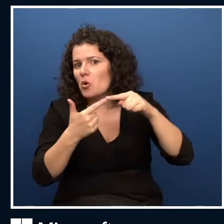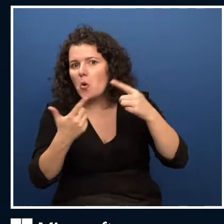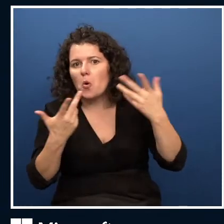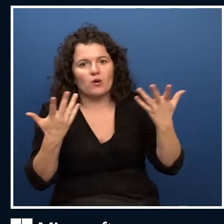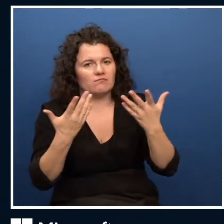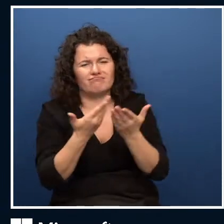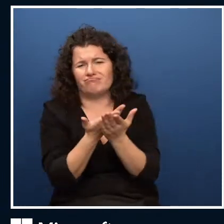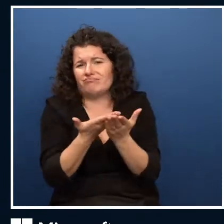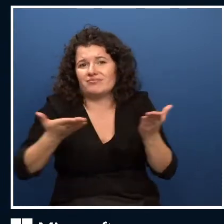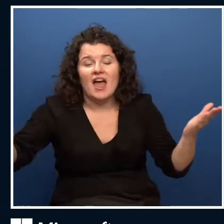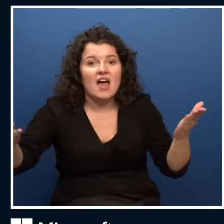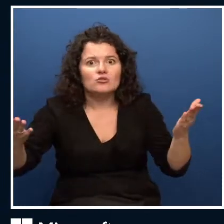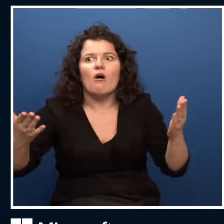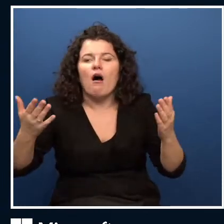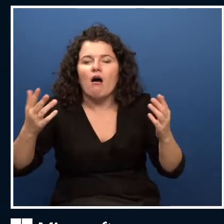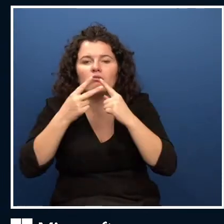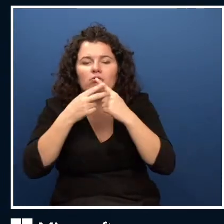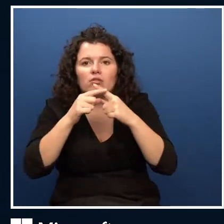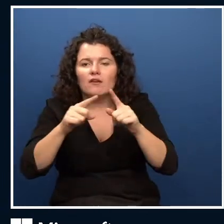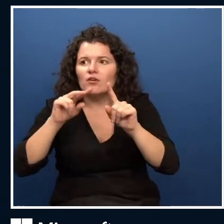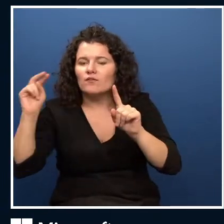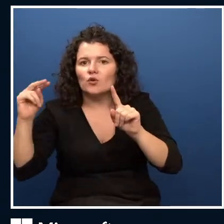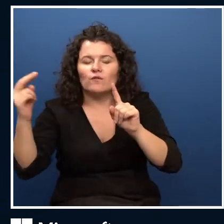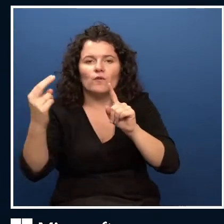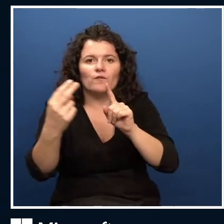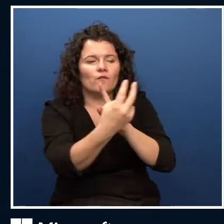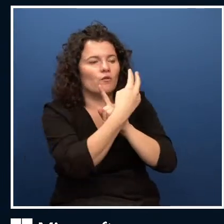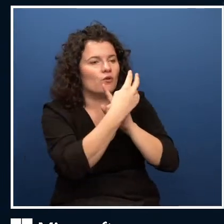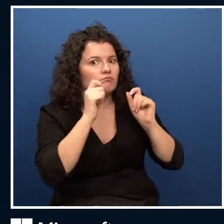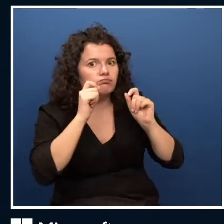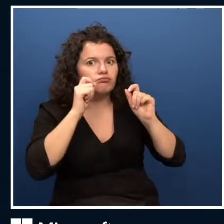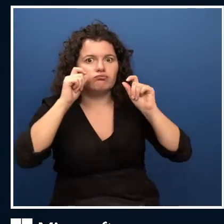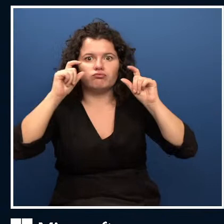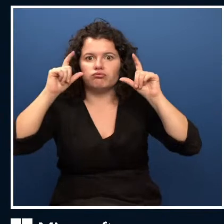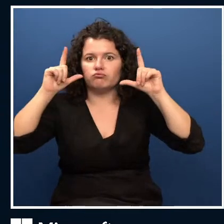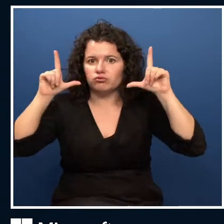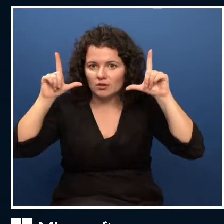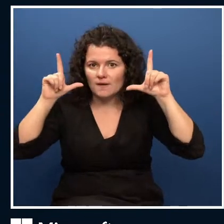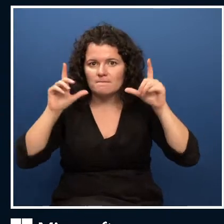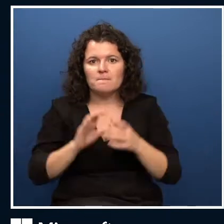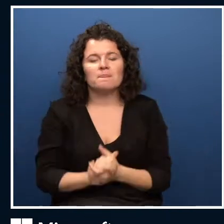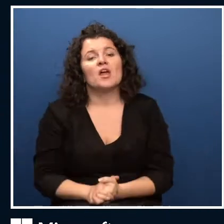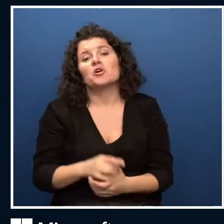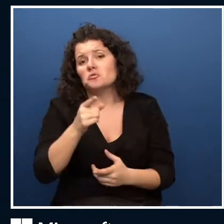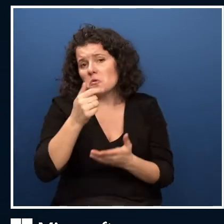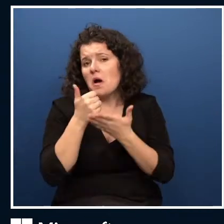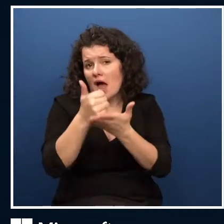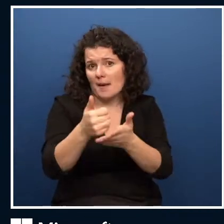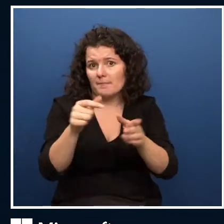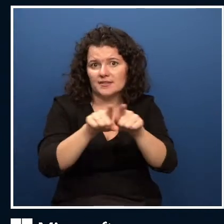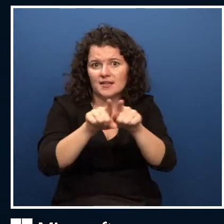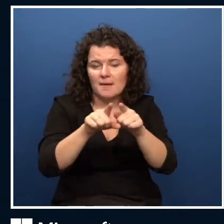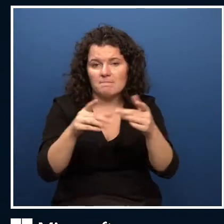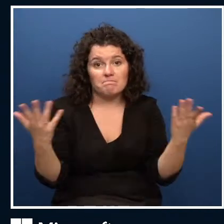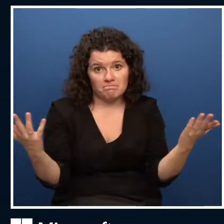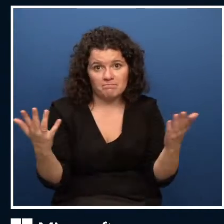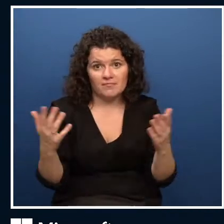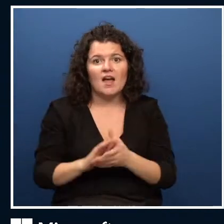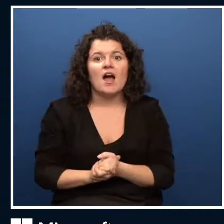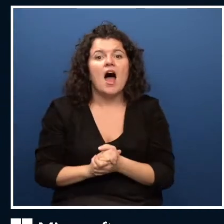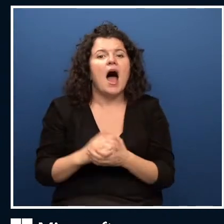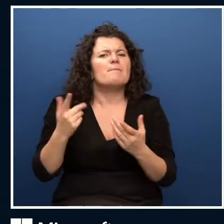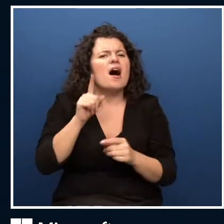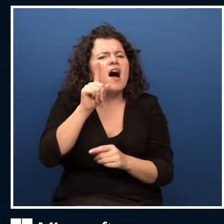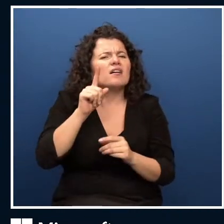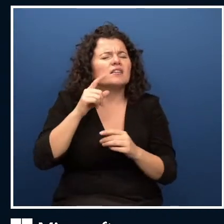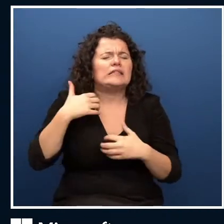And so now you get a very good ecosystem there. Like what's the biggest part or what's the most interesting part about Kaggle is the opportunity